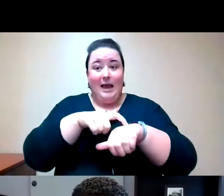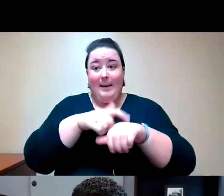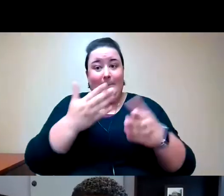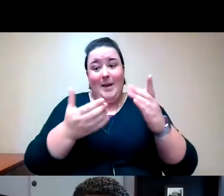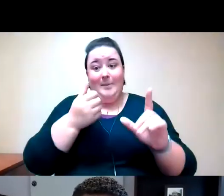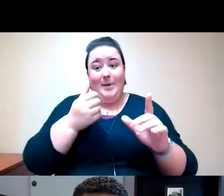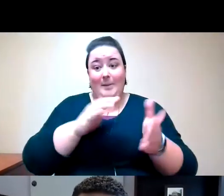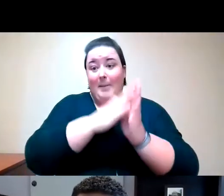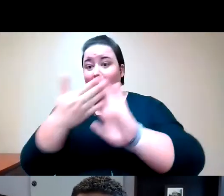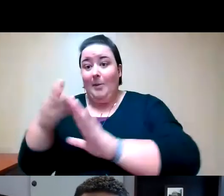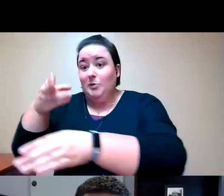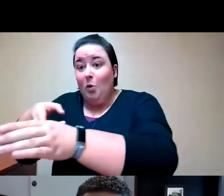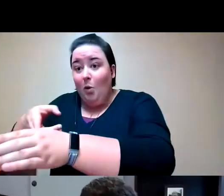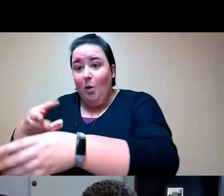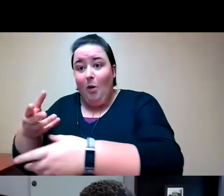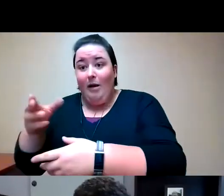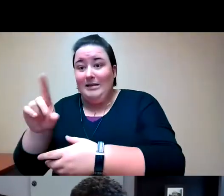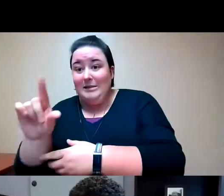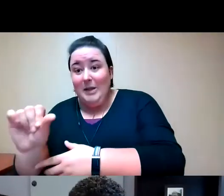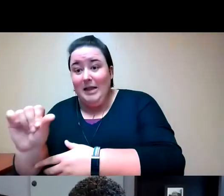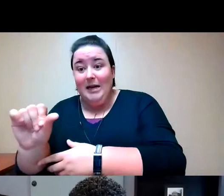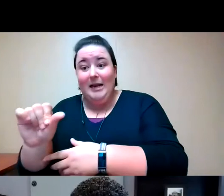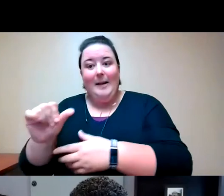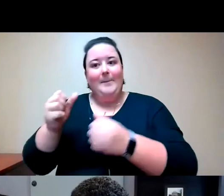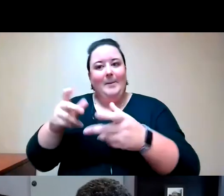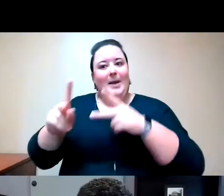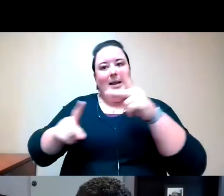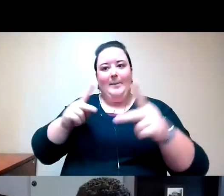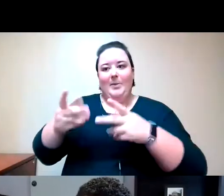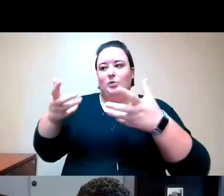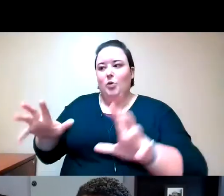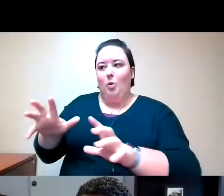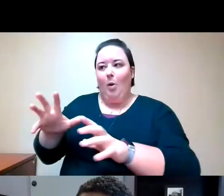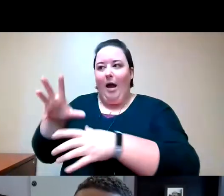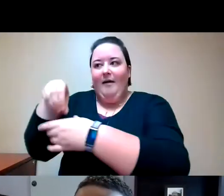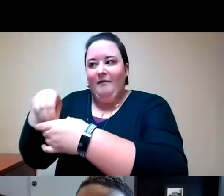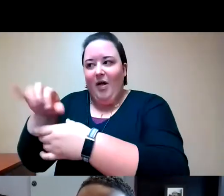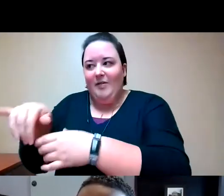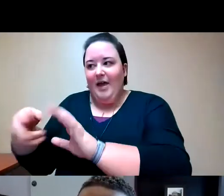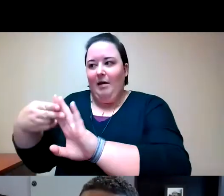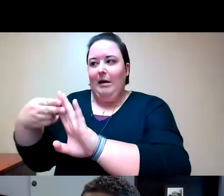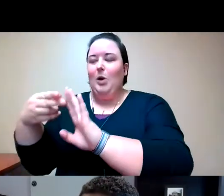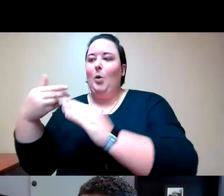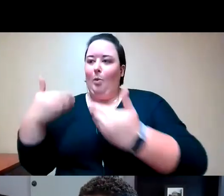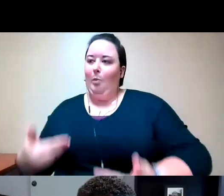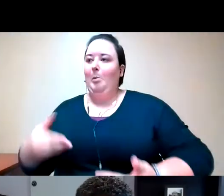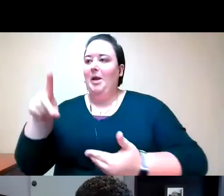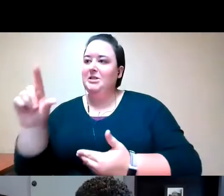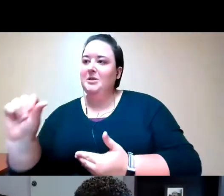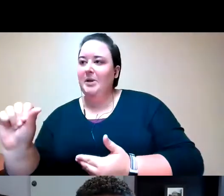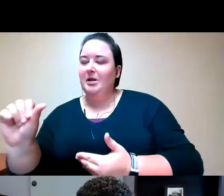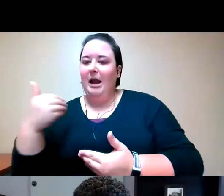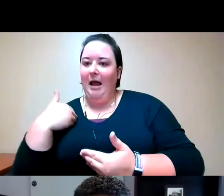a demographic group that many people don't want to join because there's a negative attached to it. Even people who have disabilities often